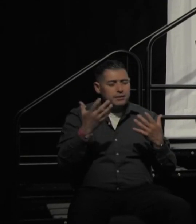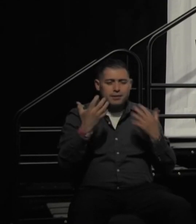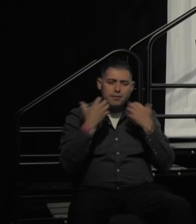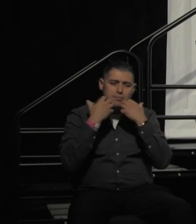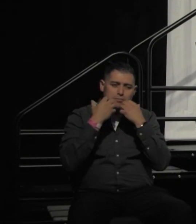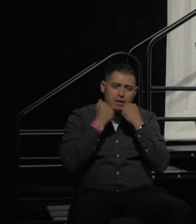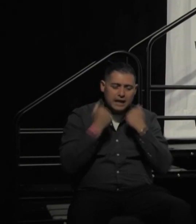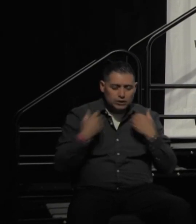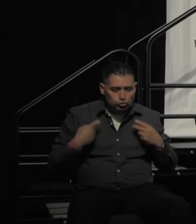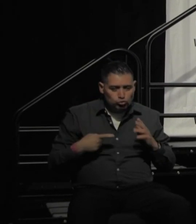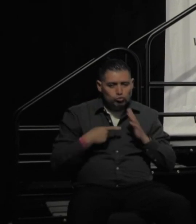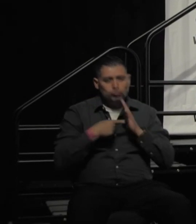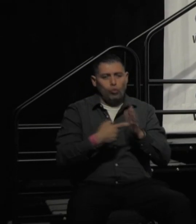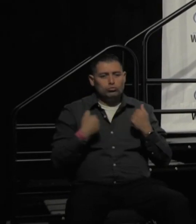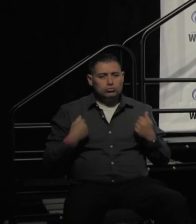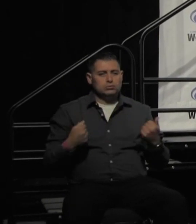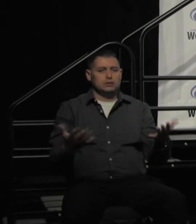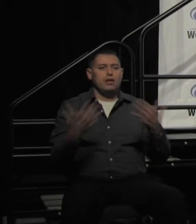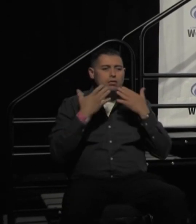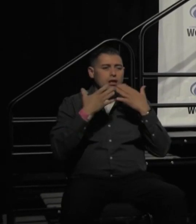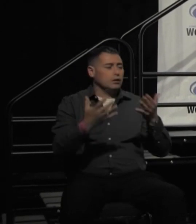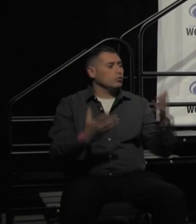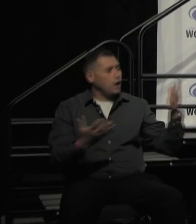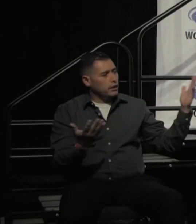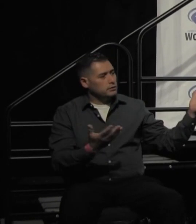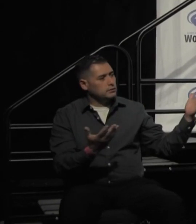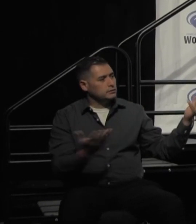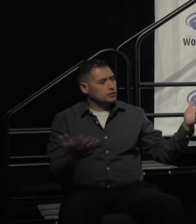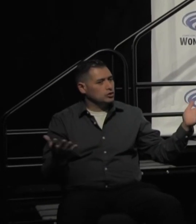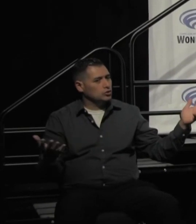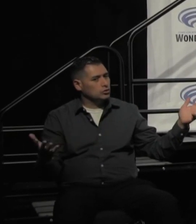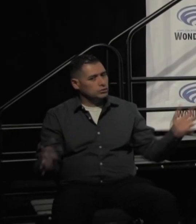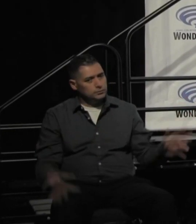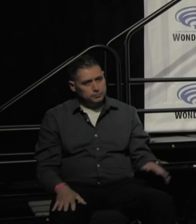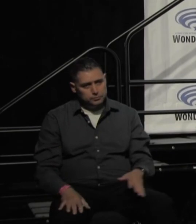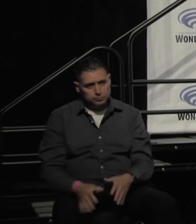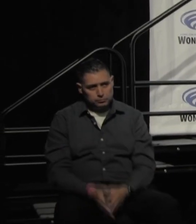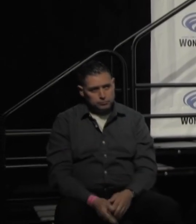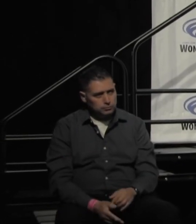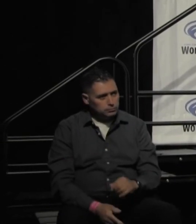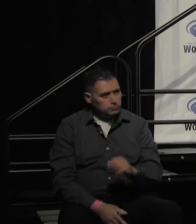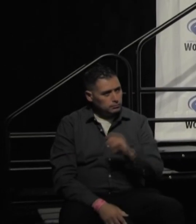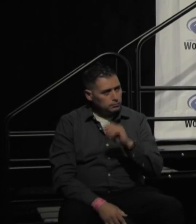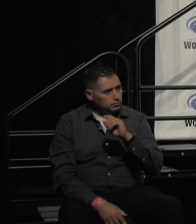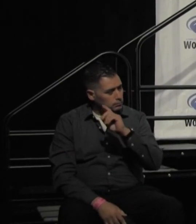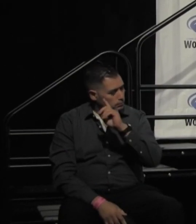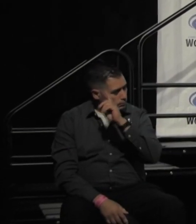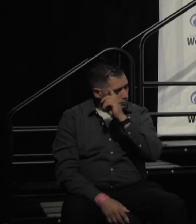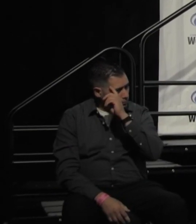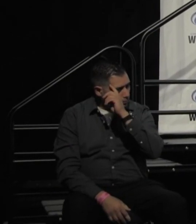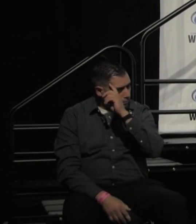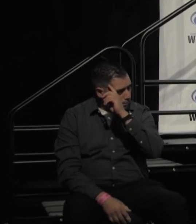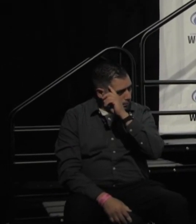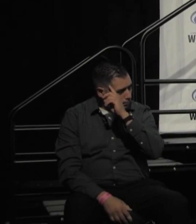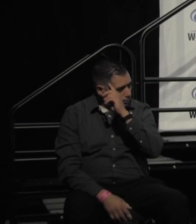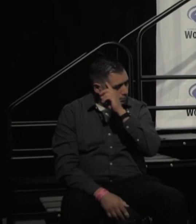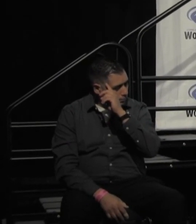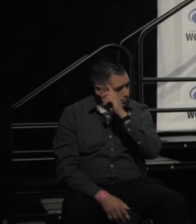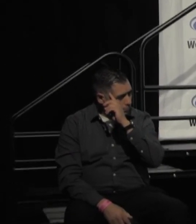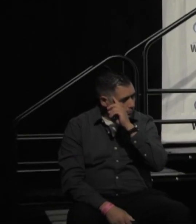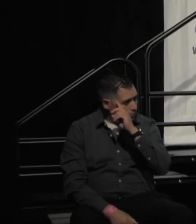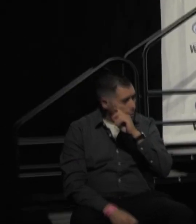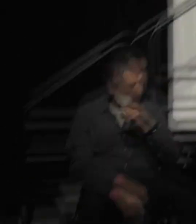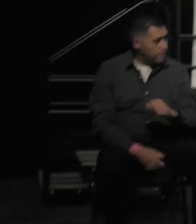do. So, thank you guys. Thank you very much. Thanks very much. 50 years of Cheech and Chong. Stand up on your